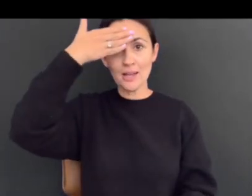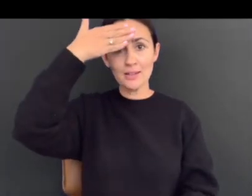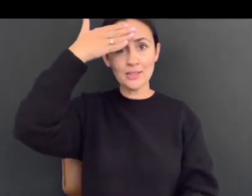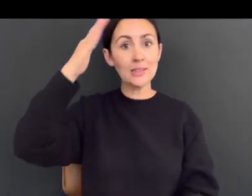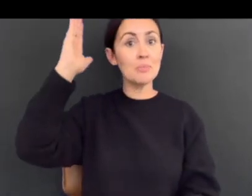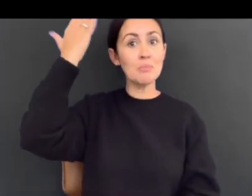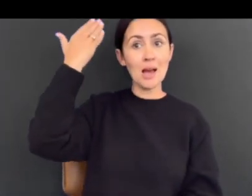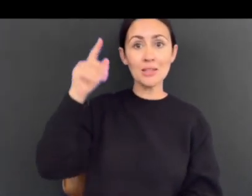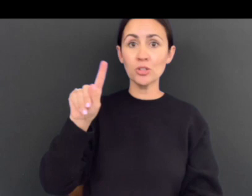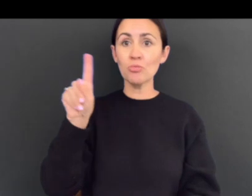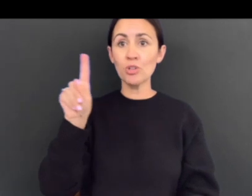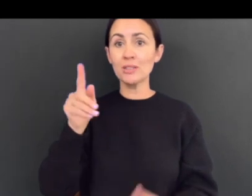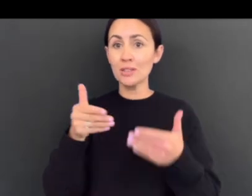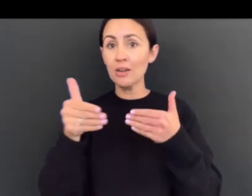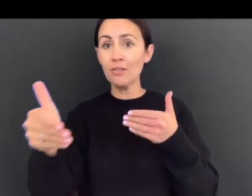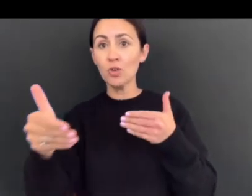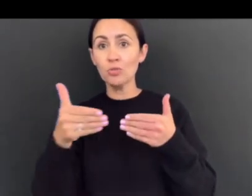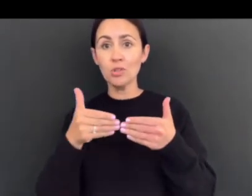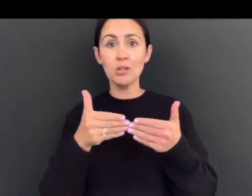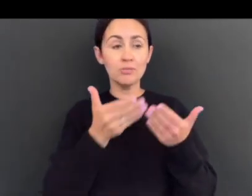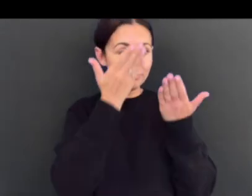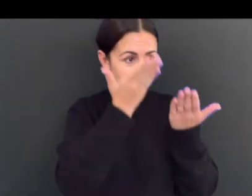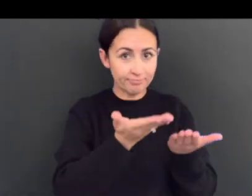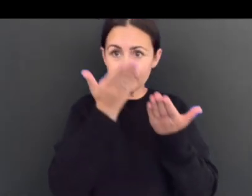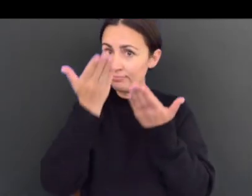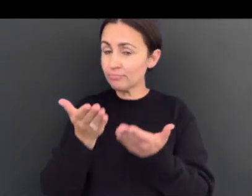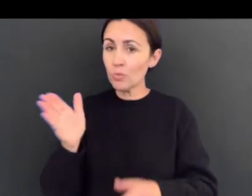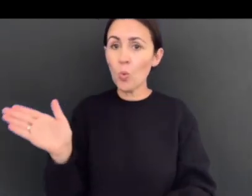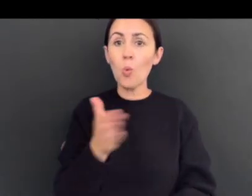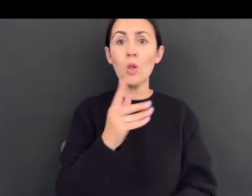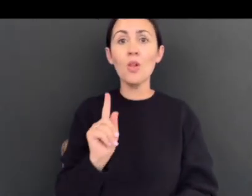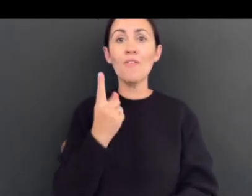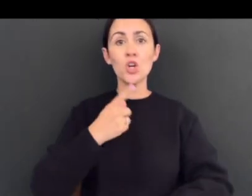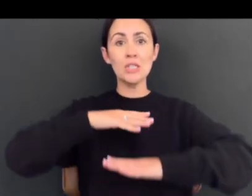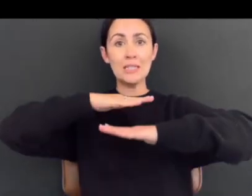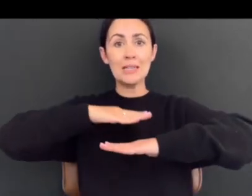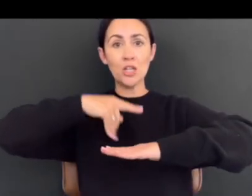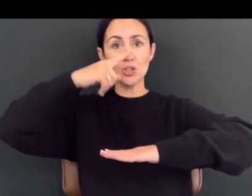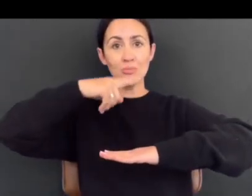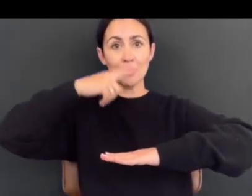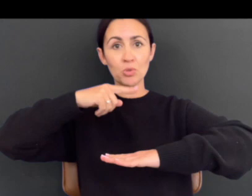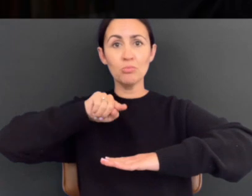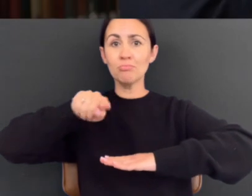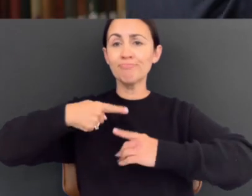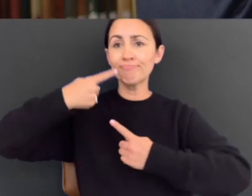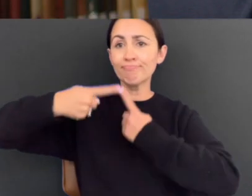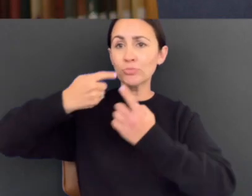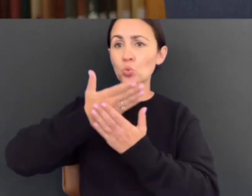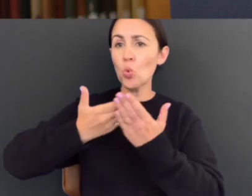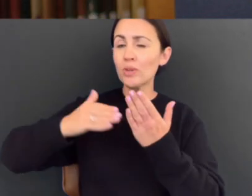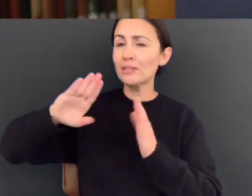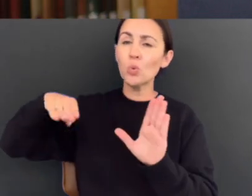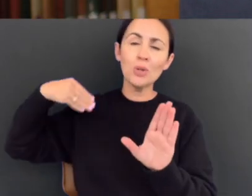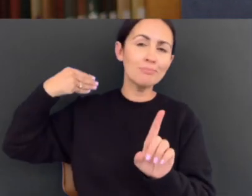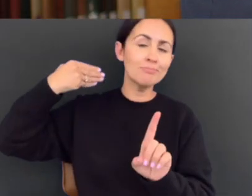and all First Nations peoples who have told their stories on these lands for many thousands of years. Arnold